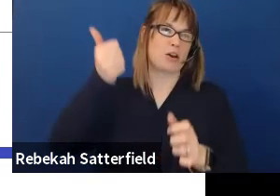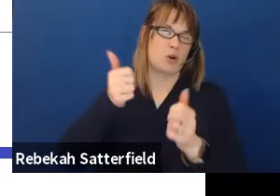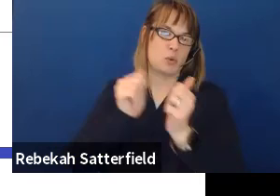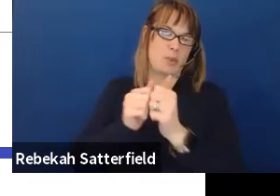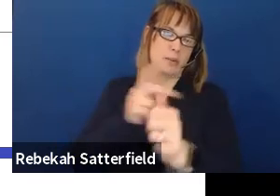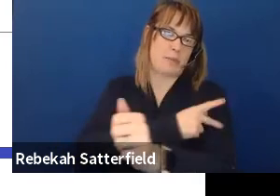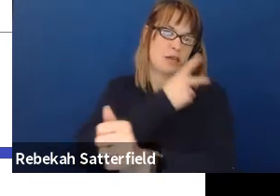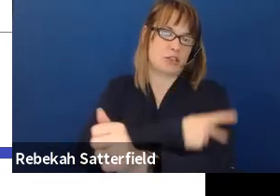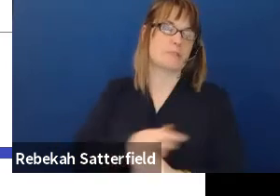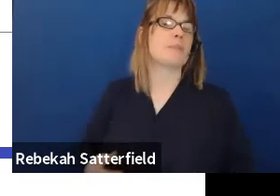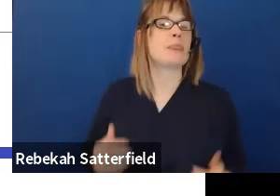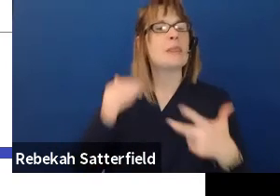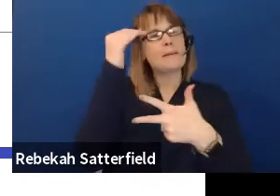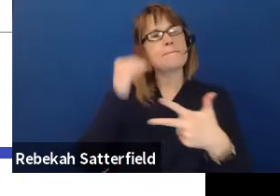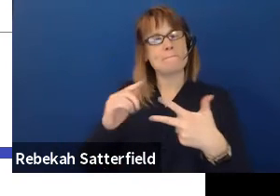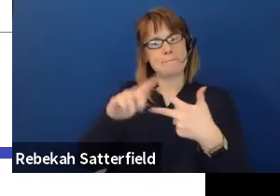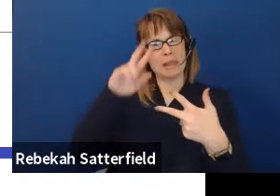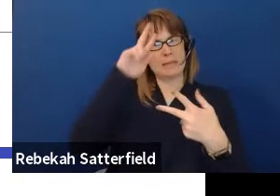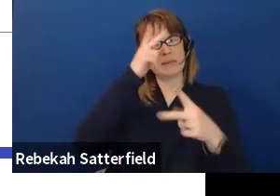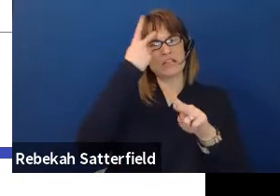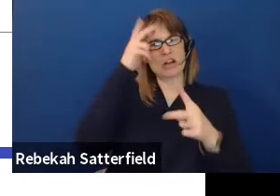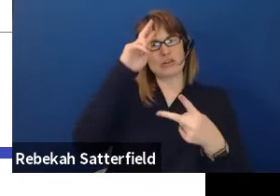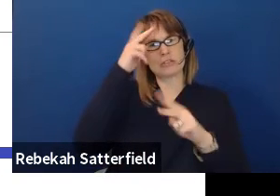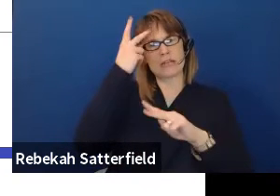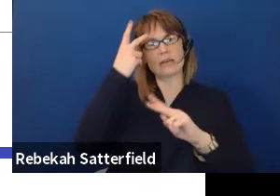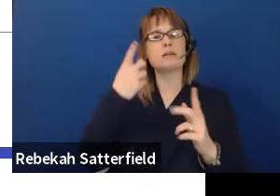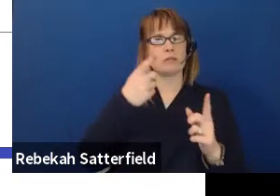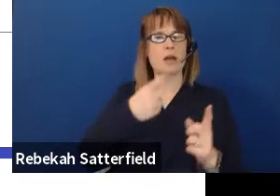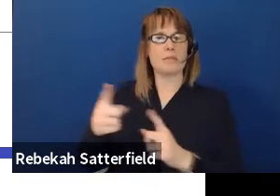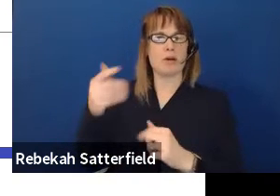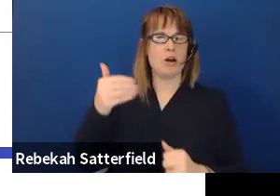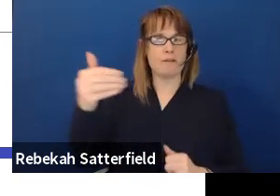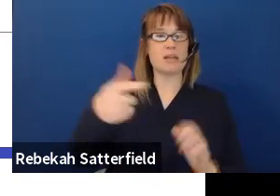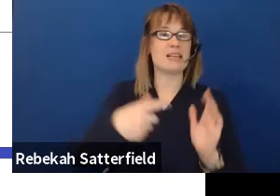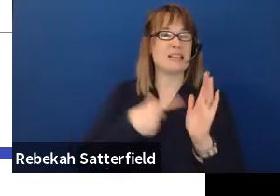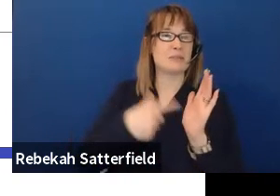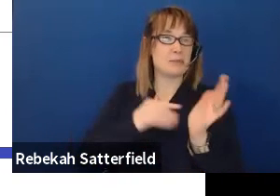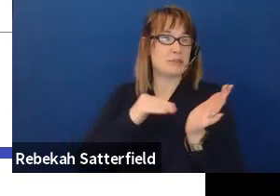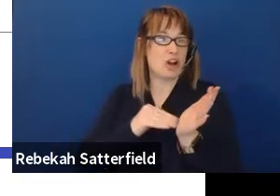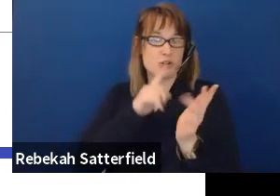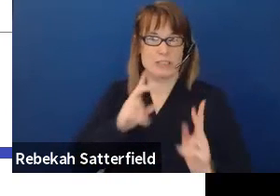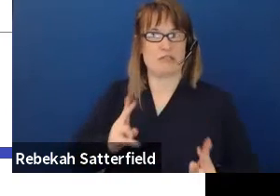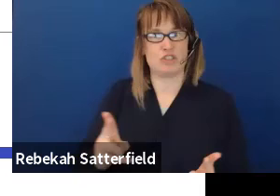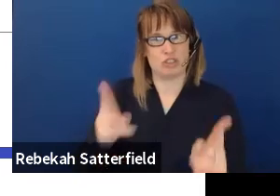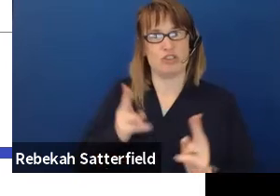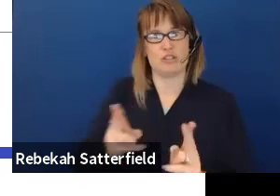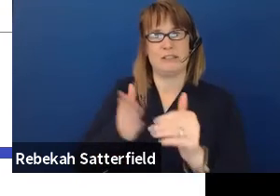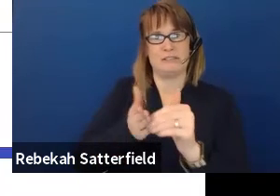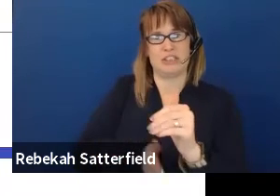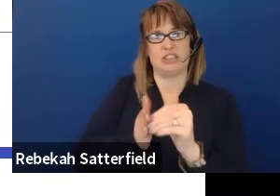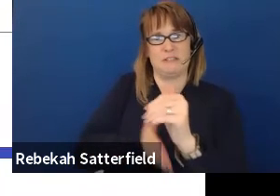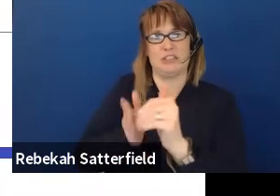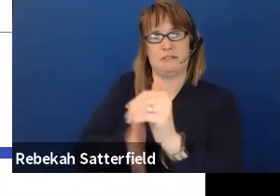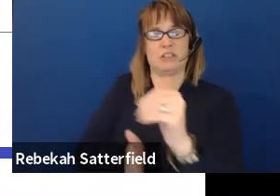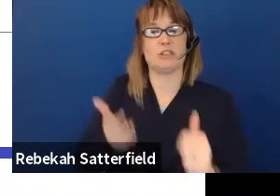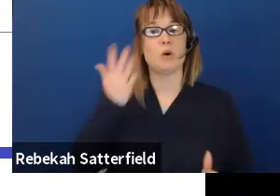Misunderstandings can also happen often. Sometimes the provider is rushing, eager to finish the house visit,